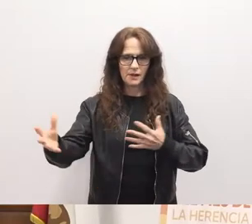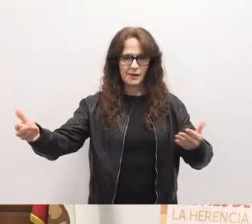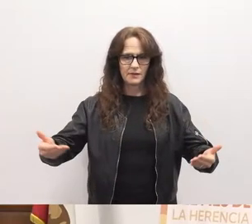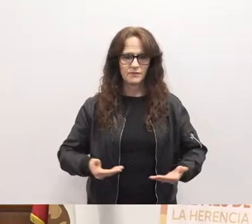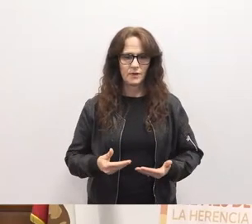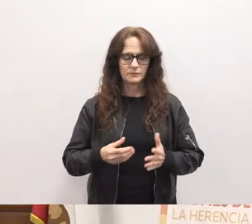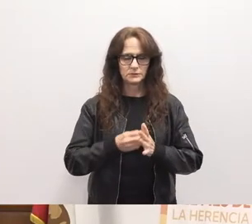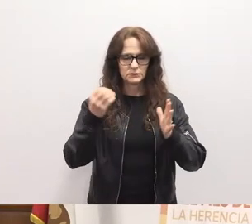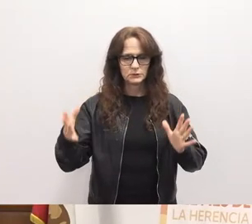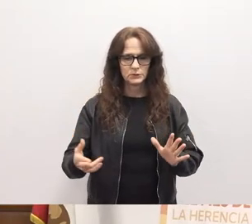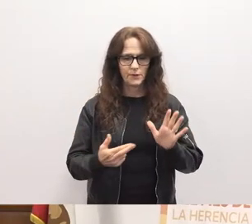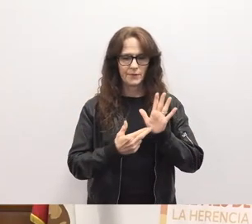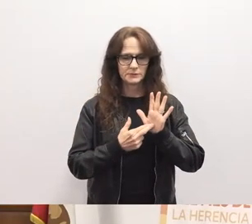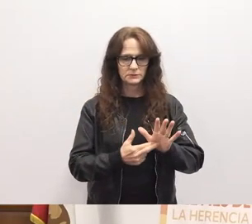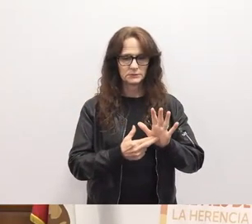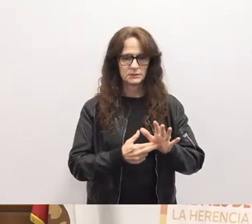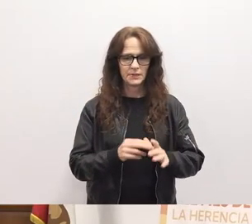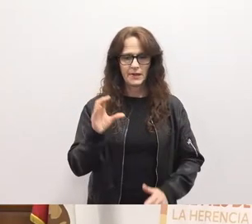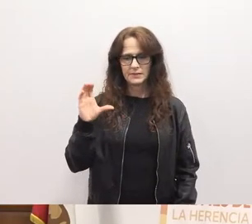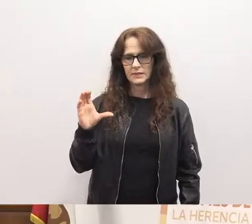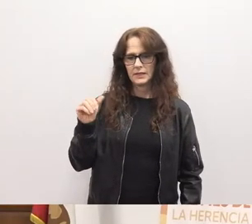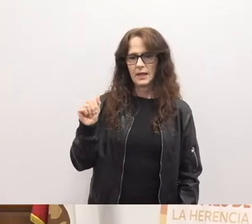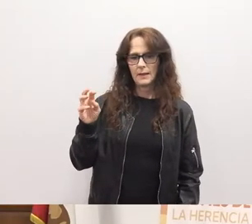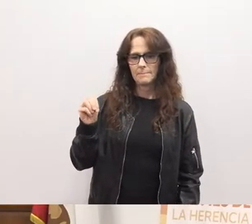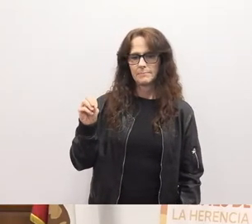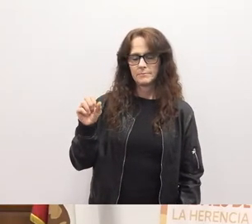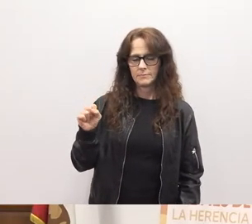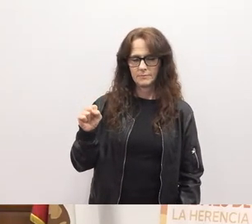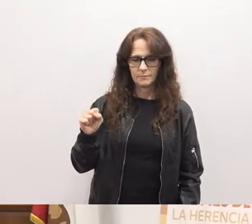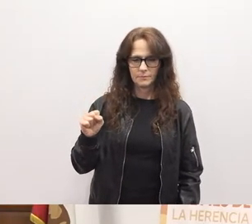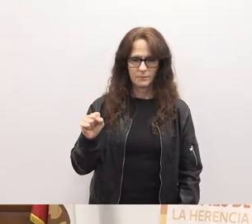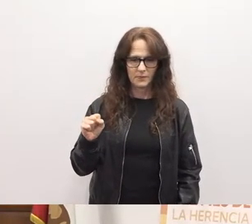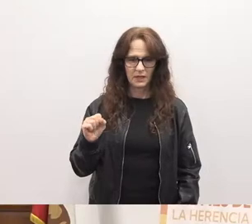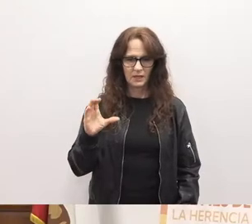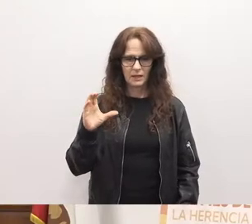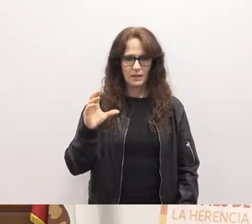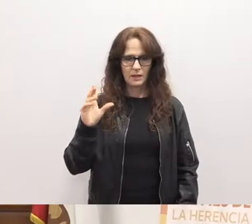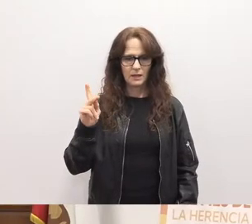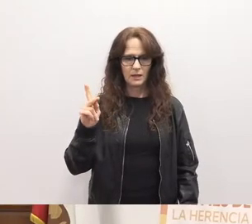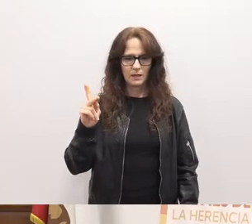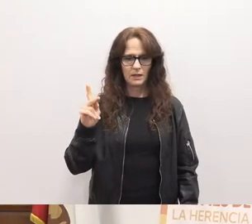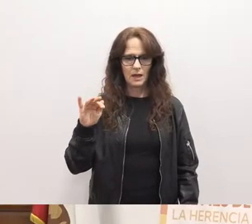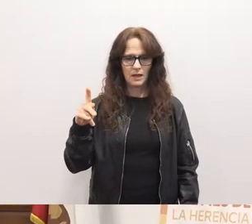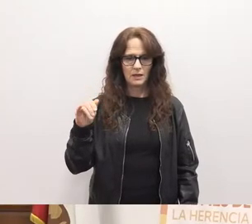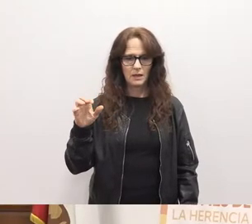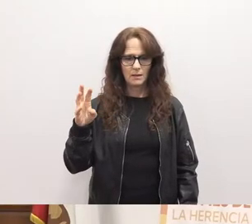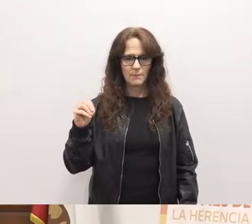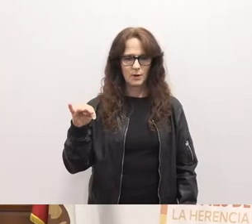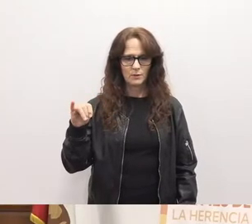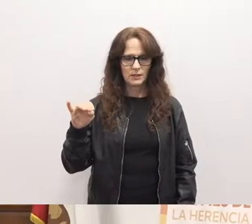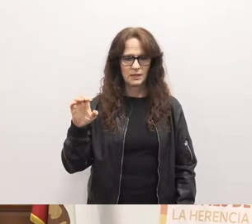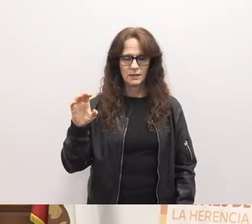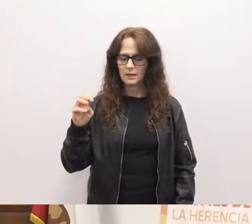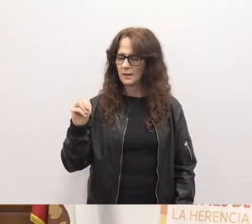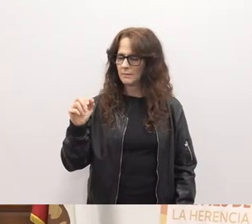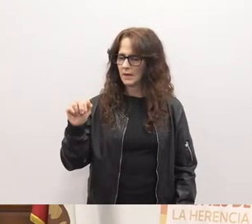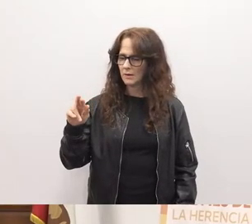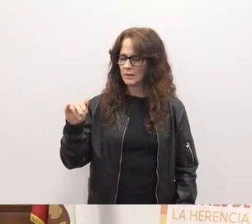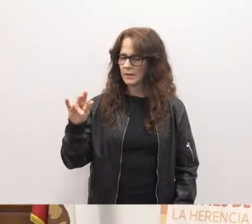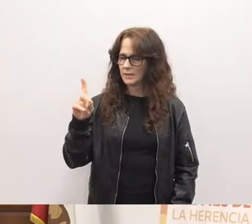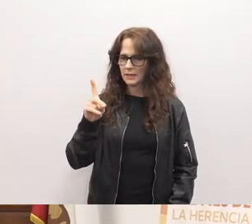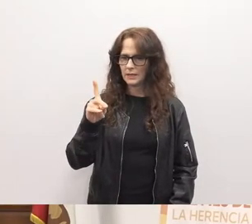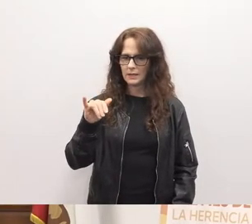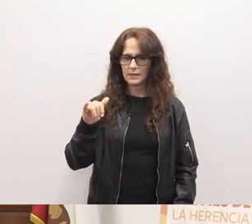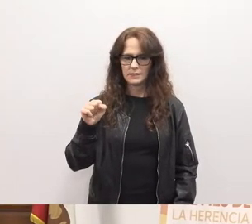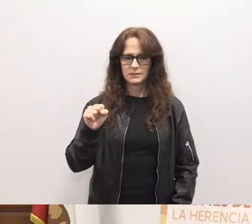our student representative from CAMS, Kyla Marie Diaz, to lead